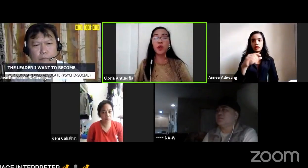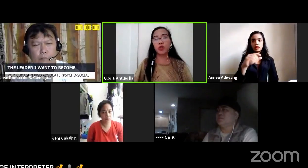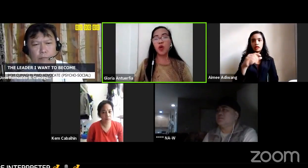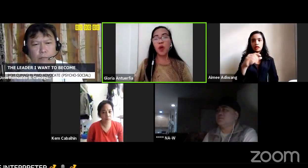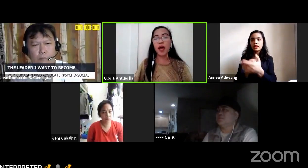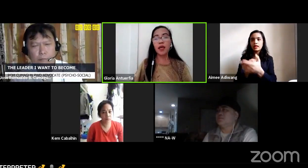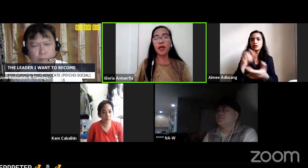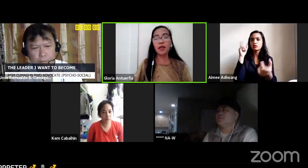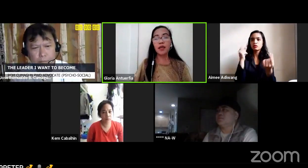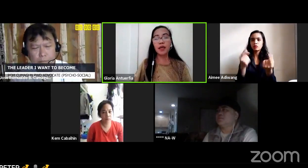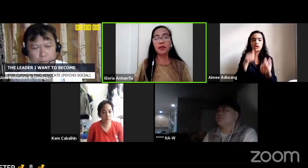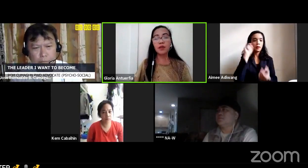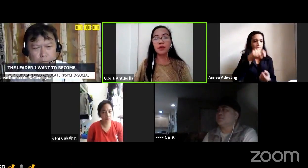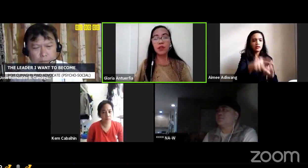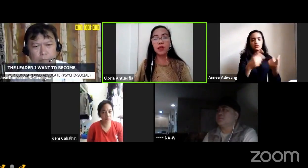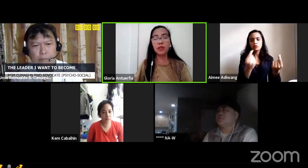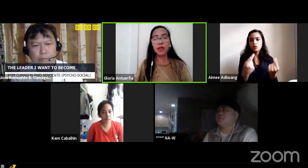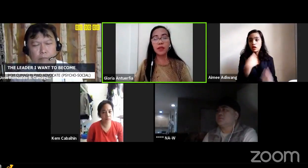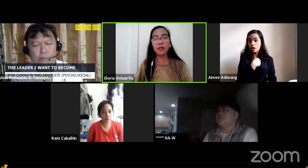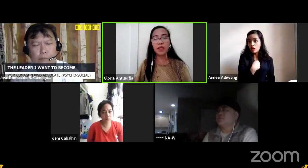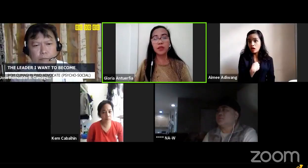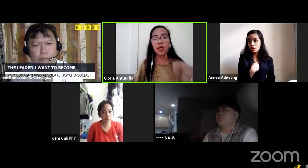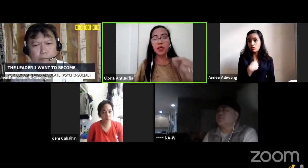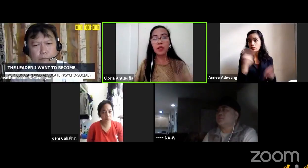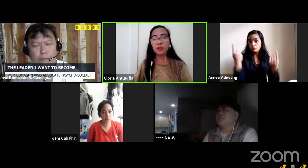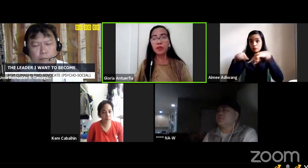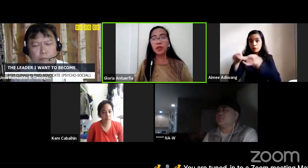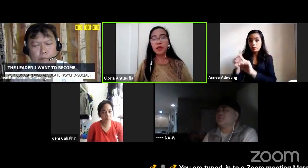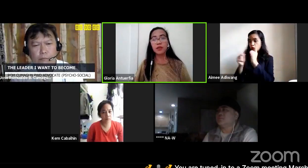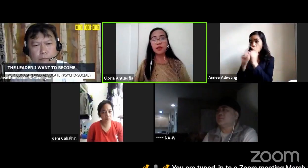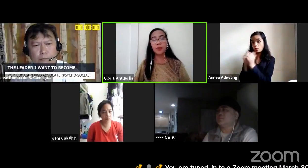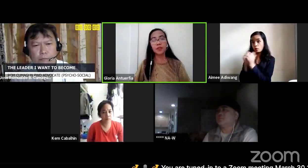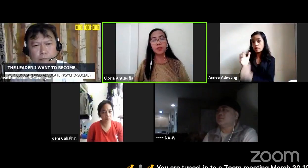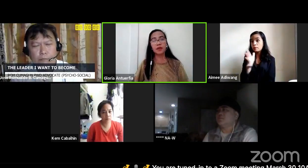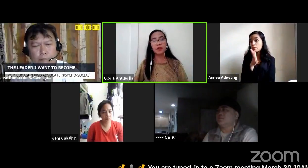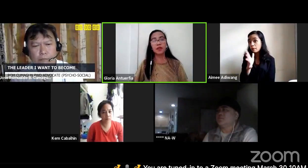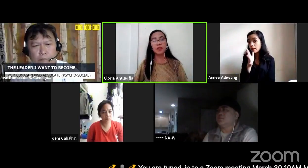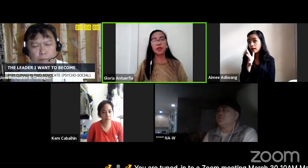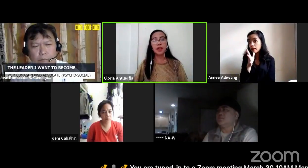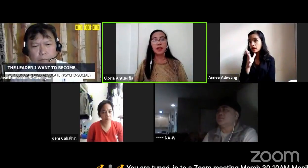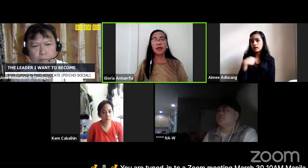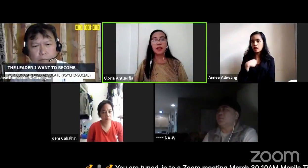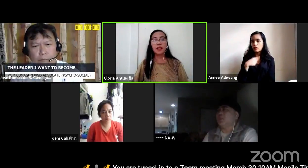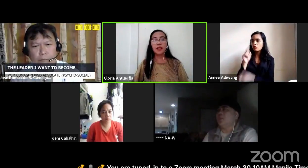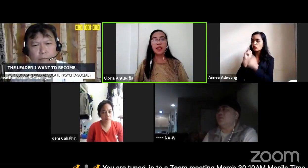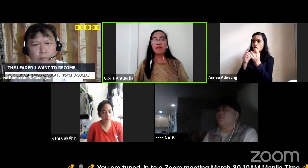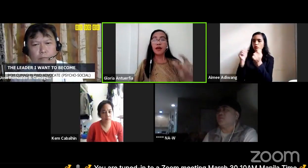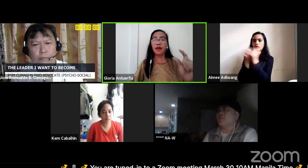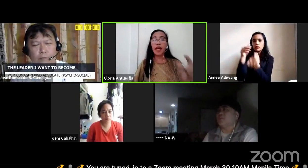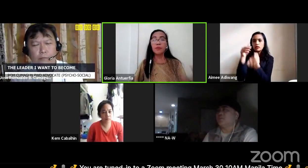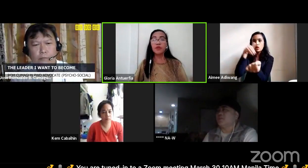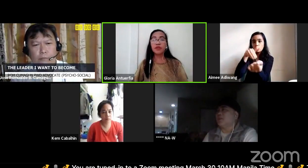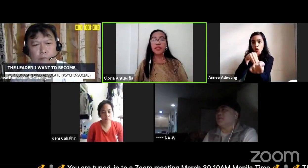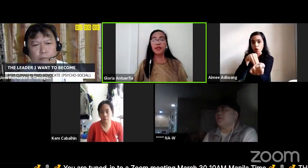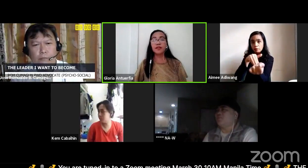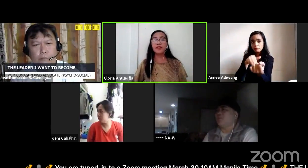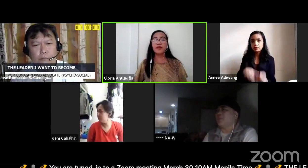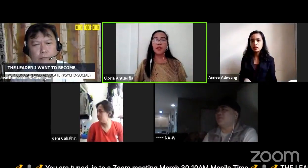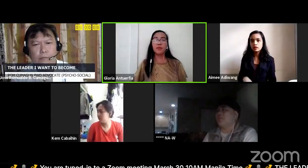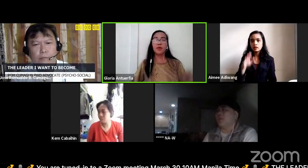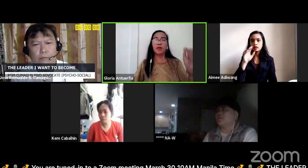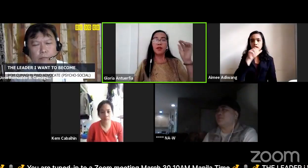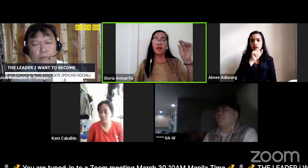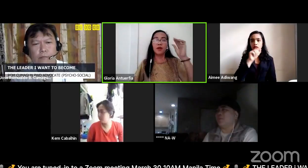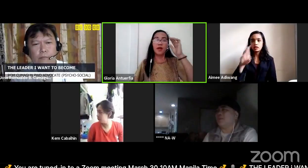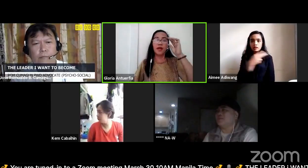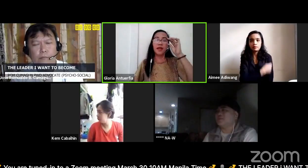you will do. So I talked to the mother, then talked to the pedio doctor that Amang